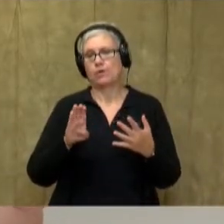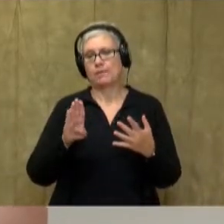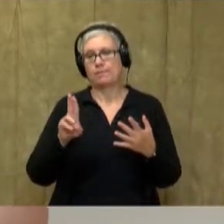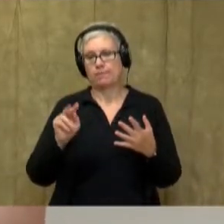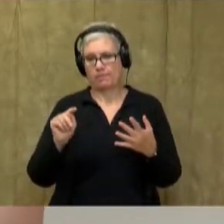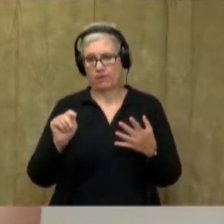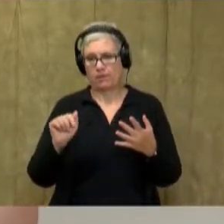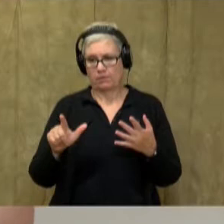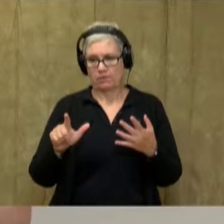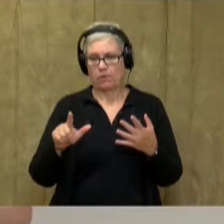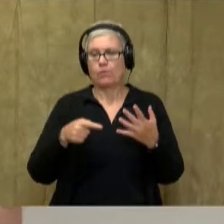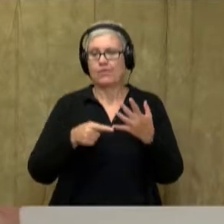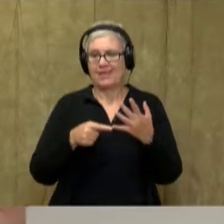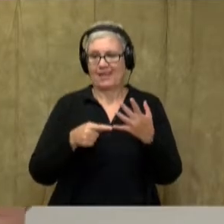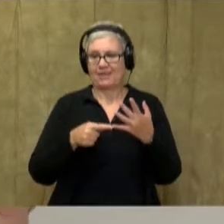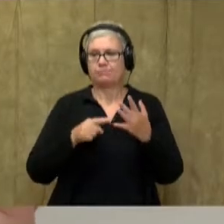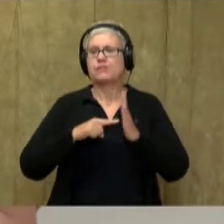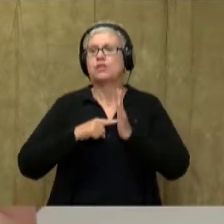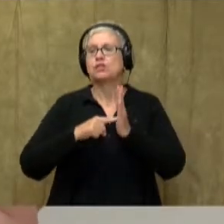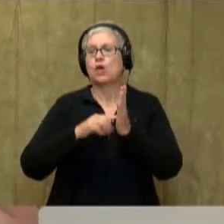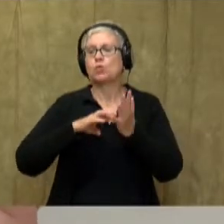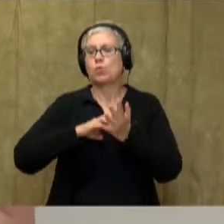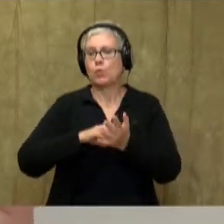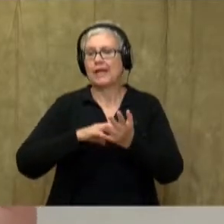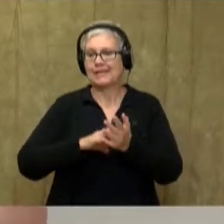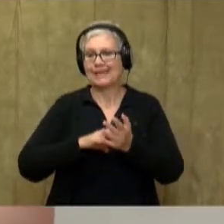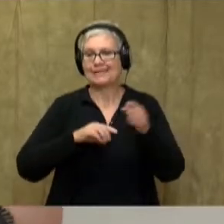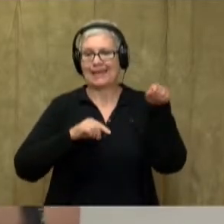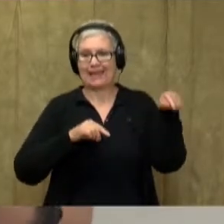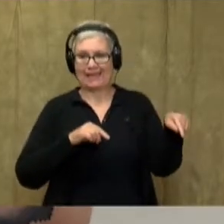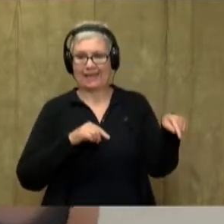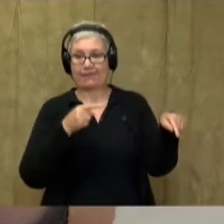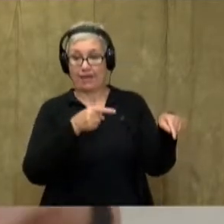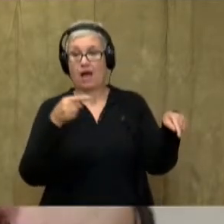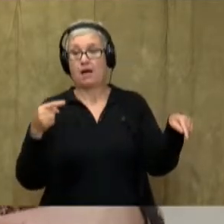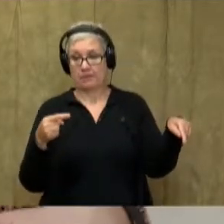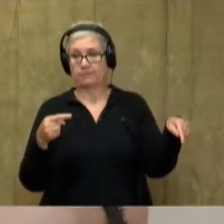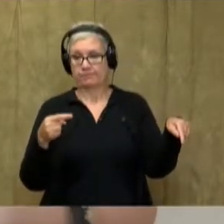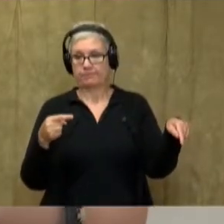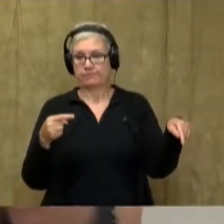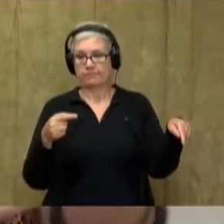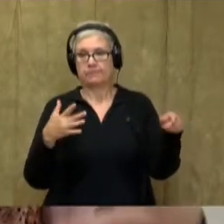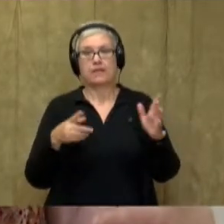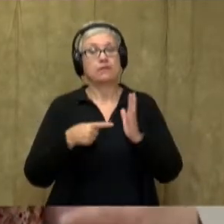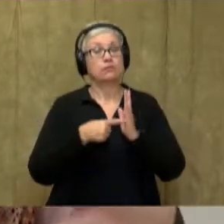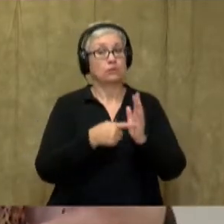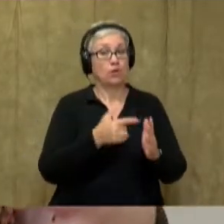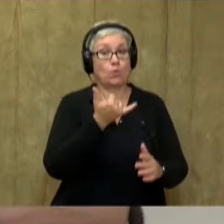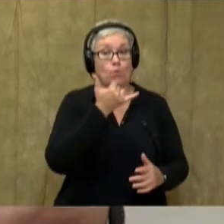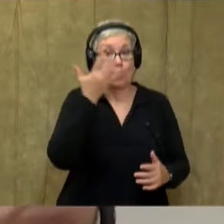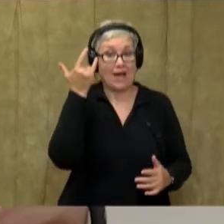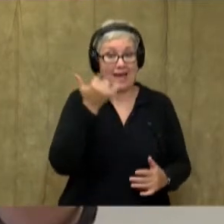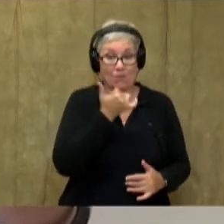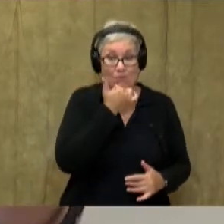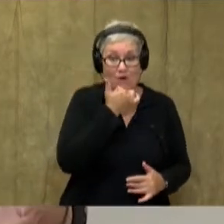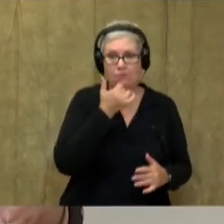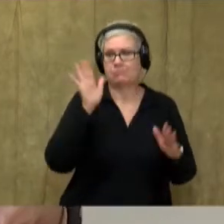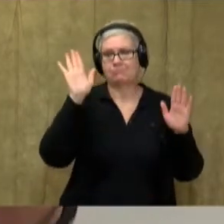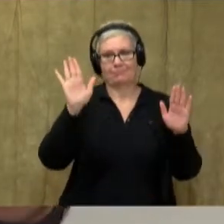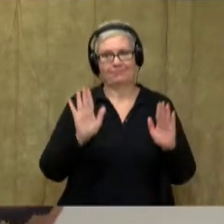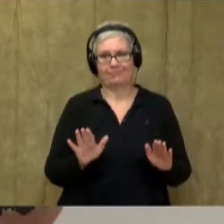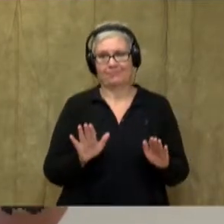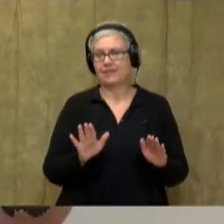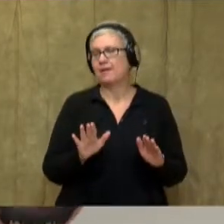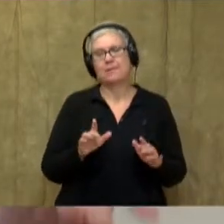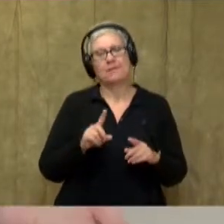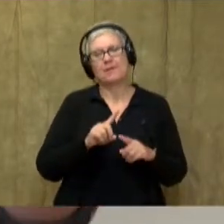shows the weakness in the opposition. Now, if you can show how they're wrong, that's great. But remember that not always